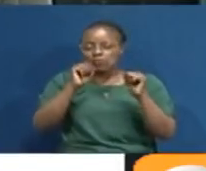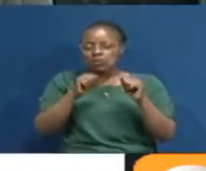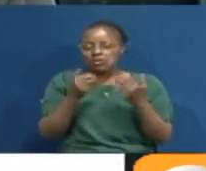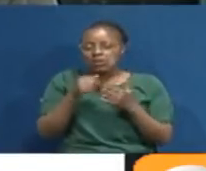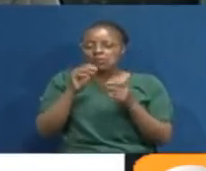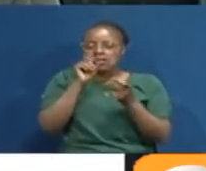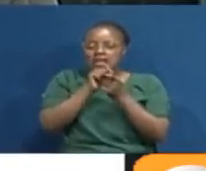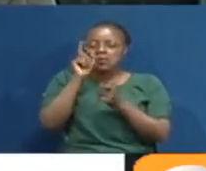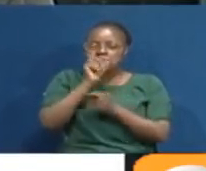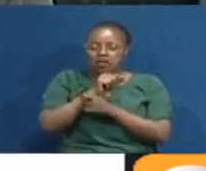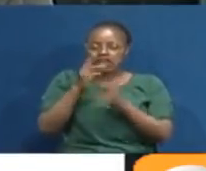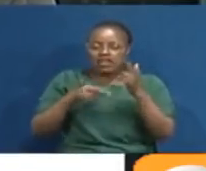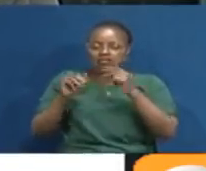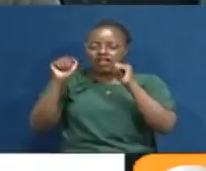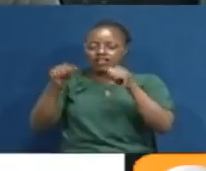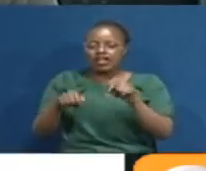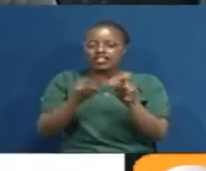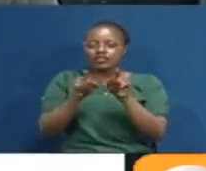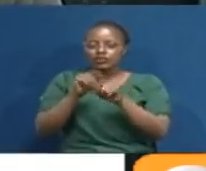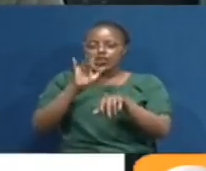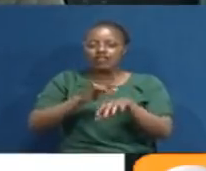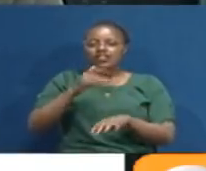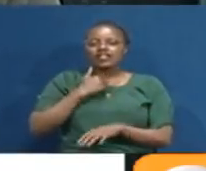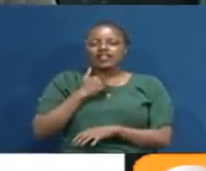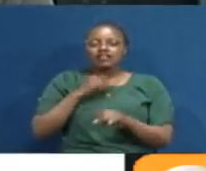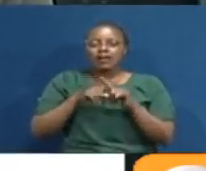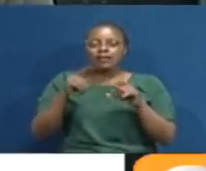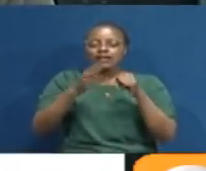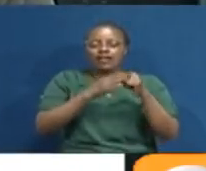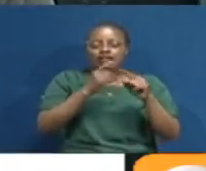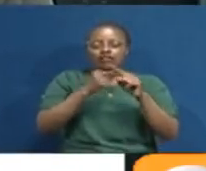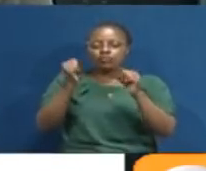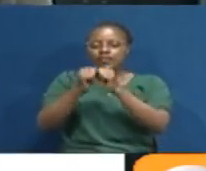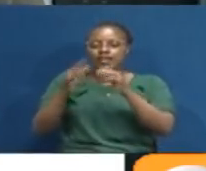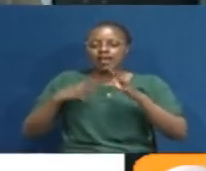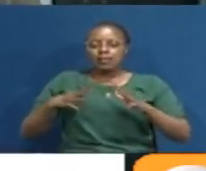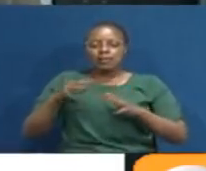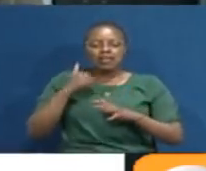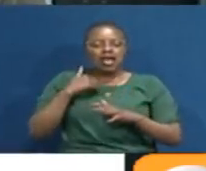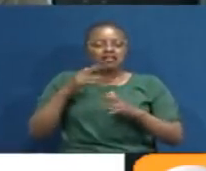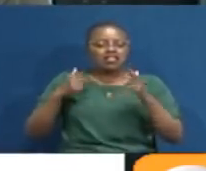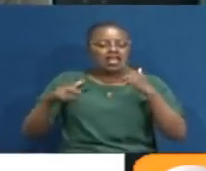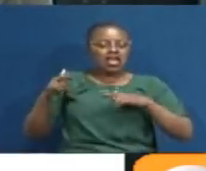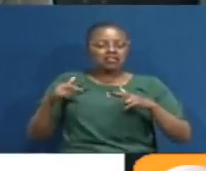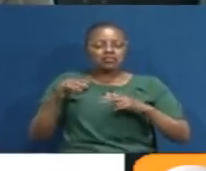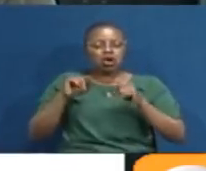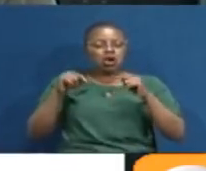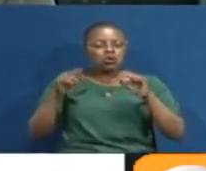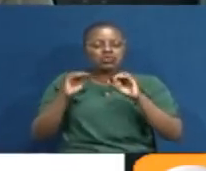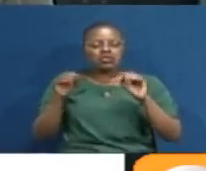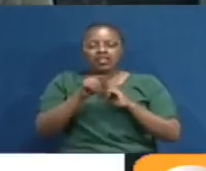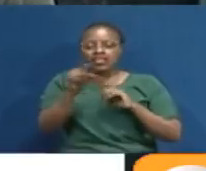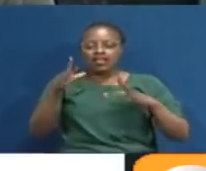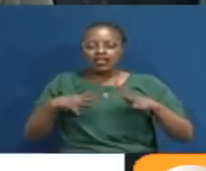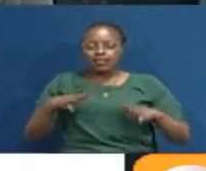with medication, then treatment is essentially effective. But 9 out of 10 people don't have a reversible cause. And those are